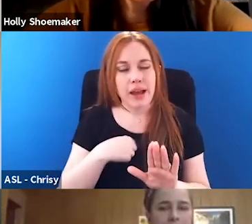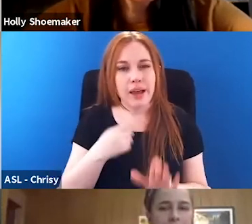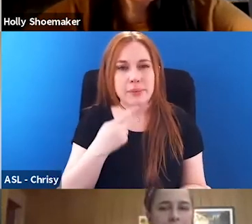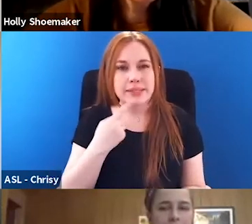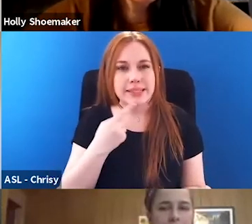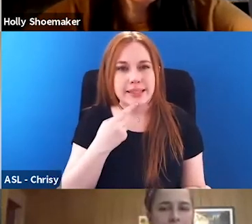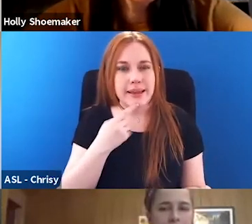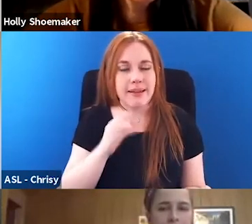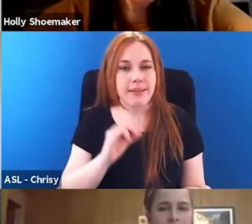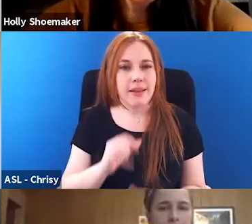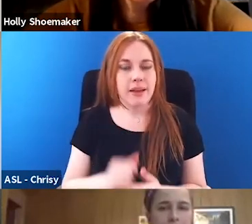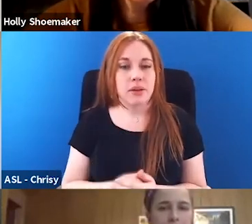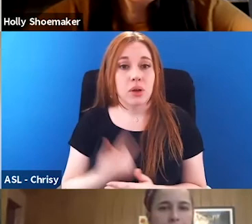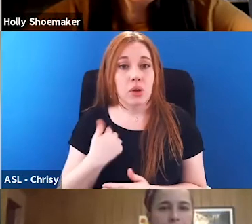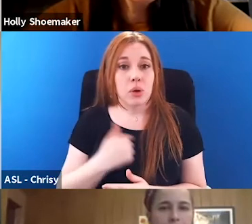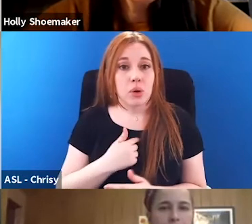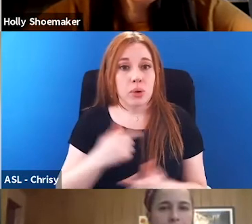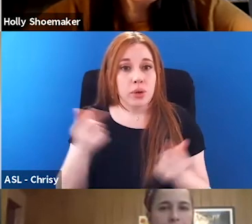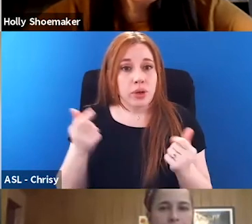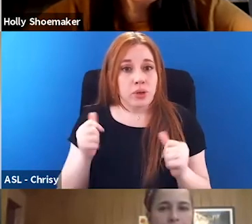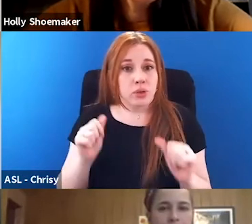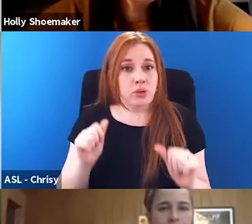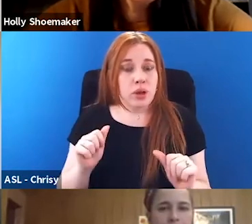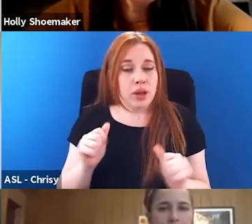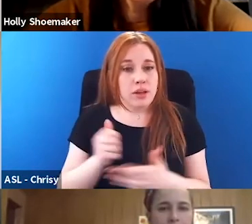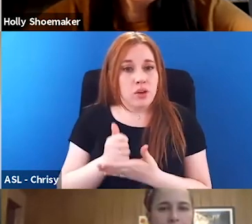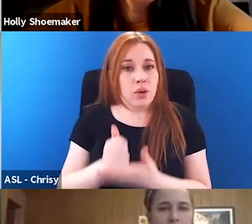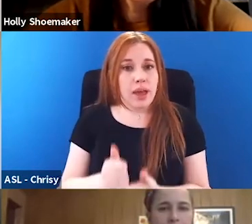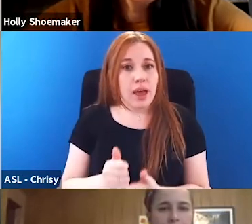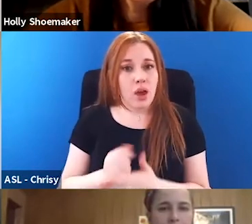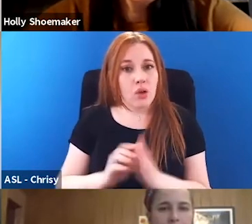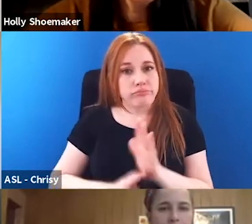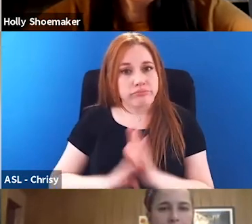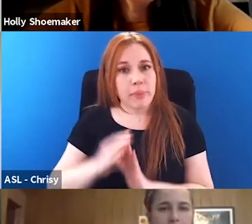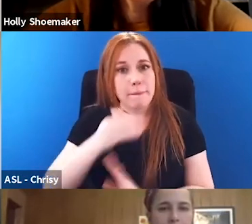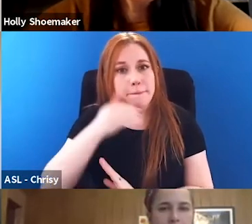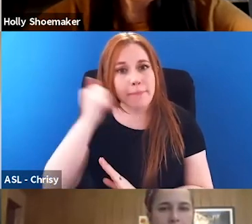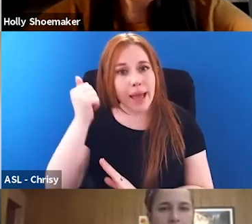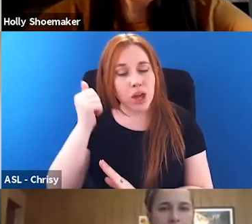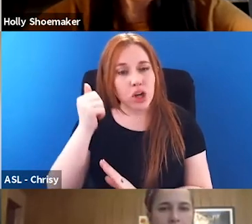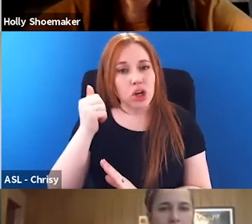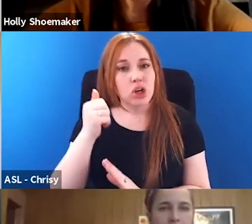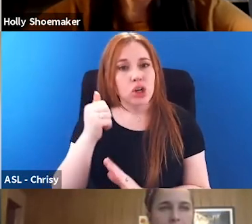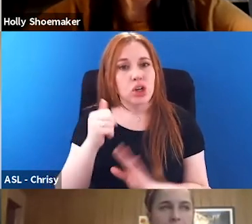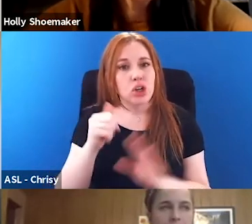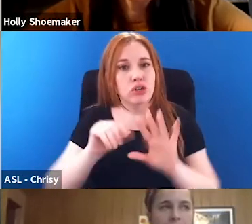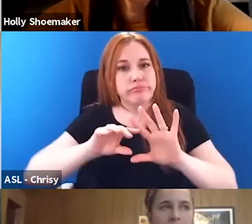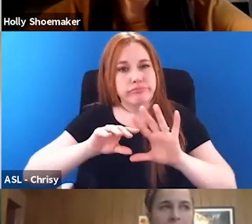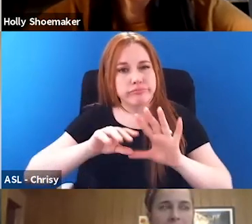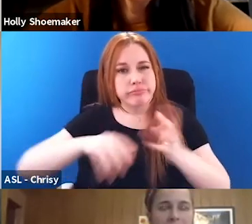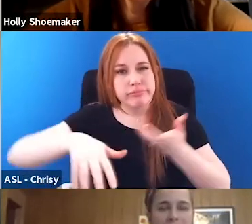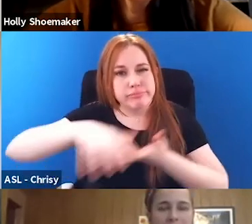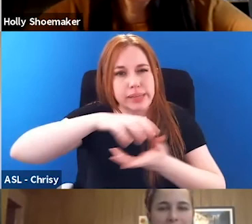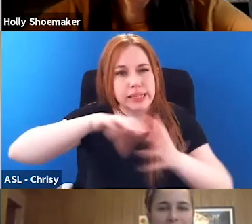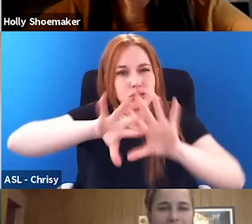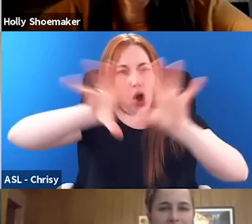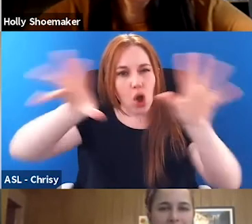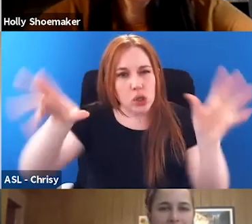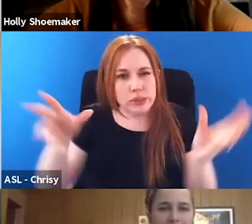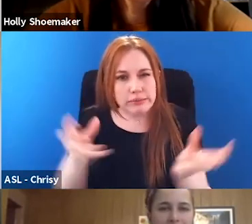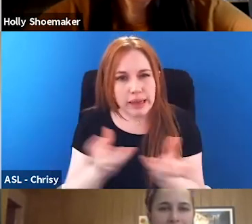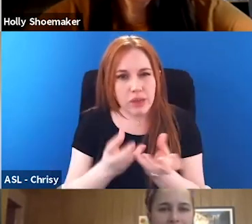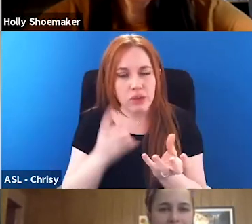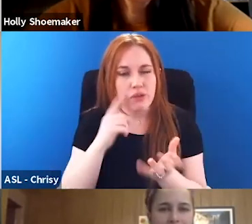is we're trying to help create a better recipe for the industry as a whole. And these